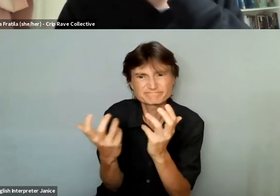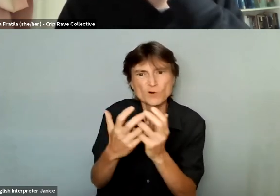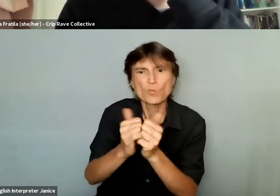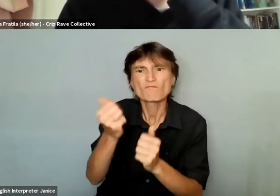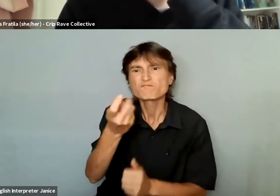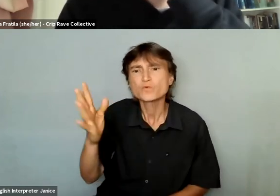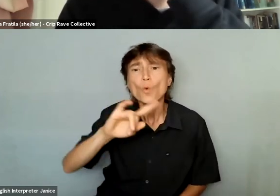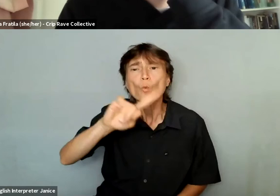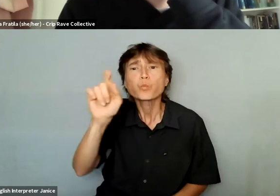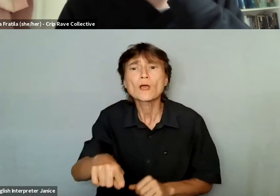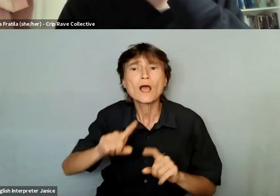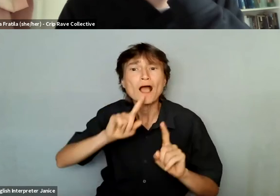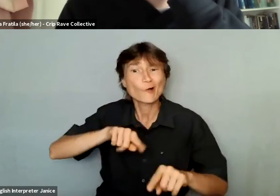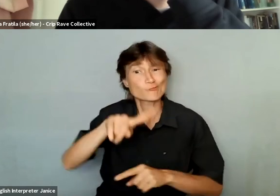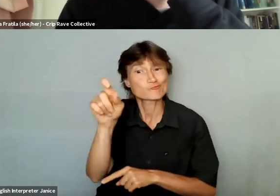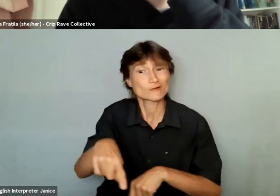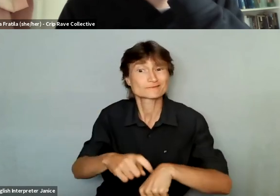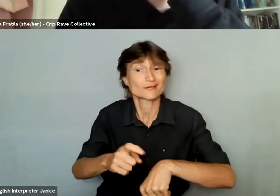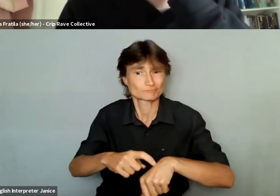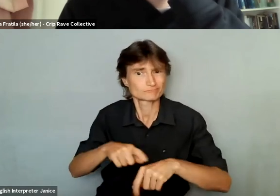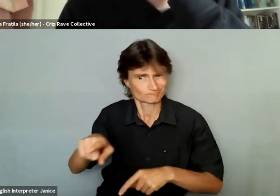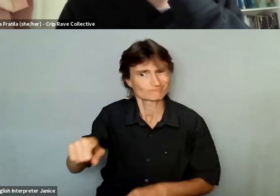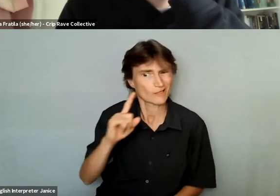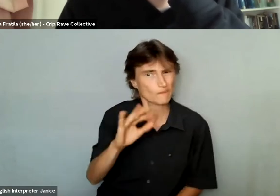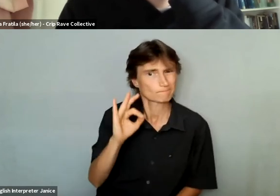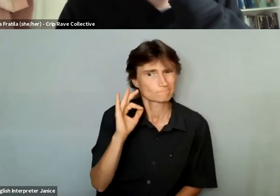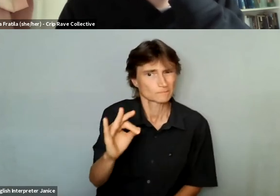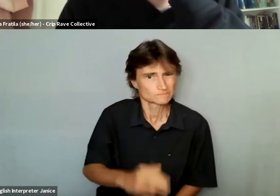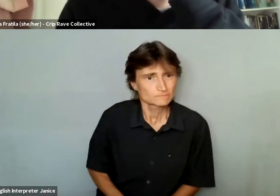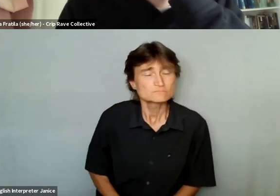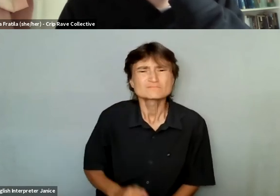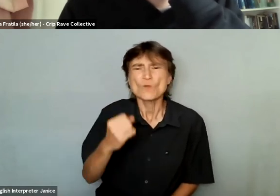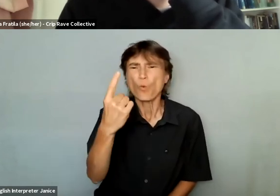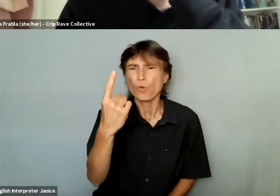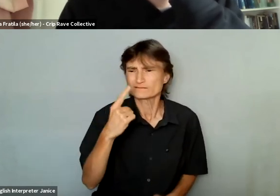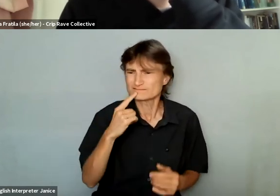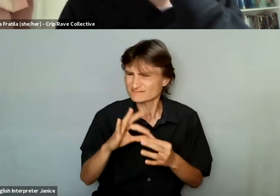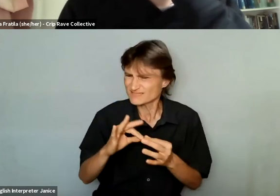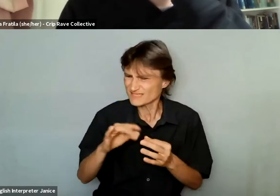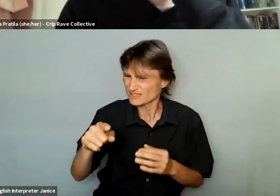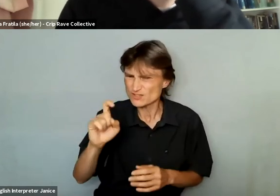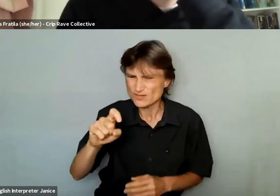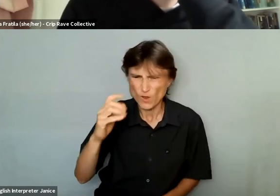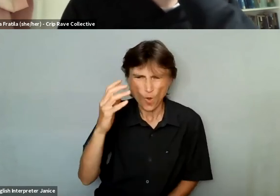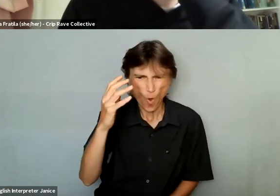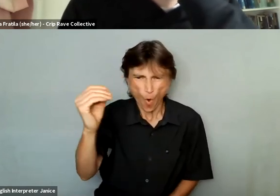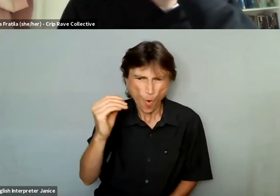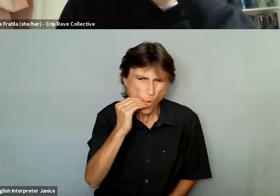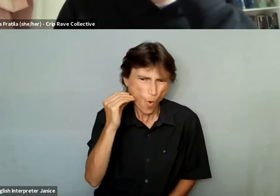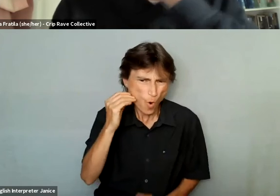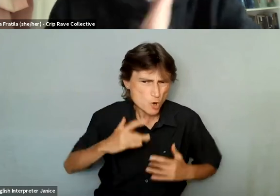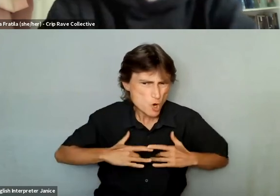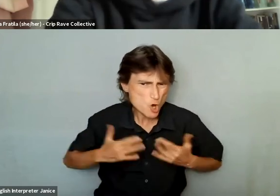just thinking about one of the flyers, I think said, go home early, it's great. Is that right? Yeah, go home early, it